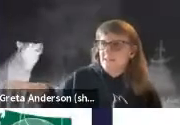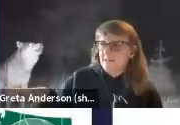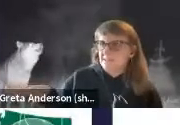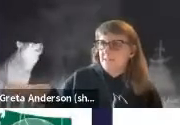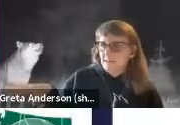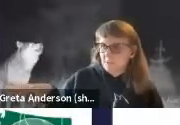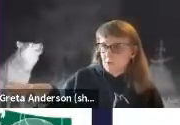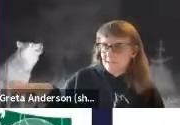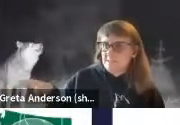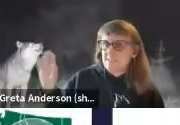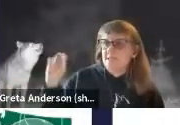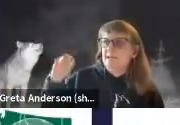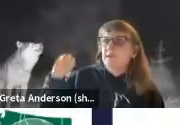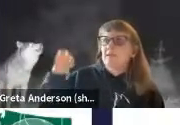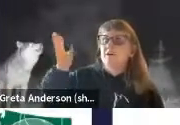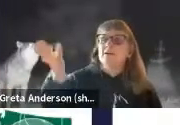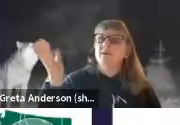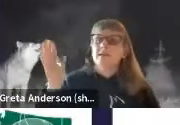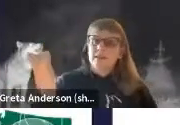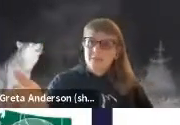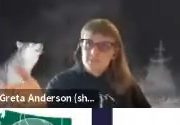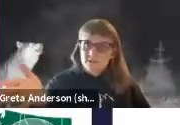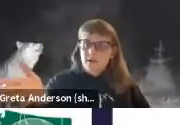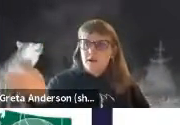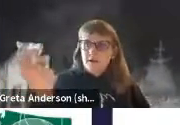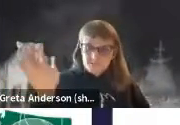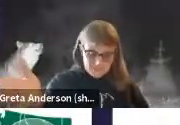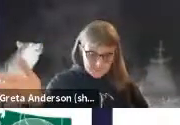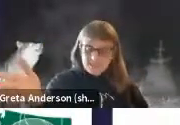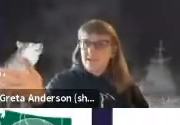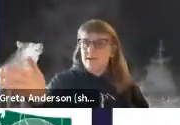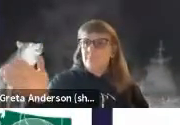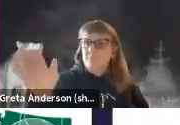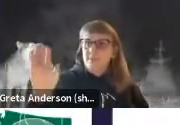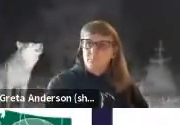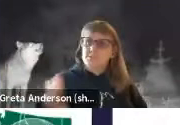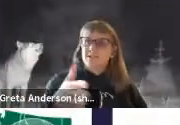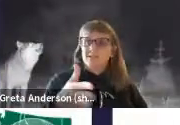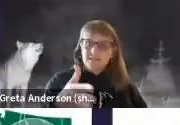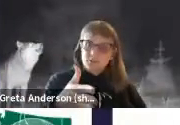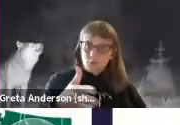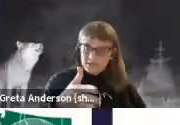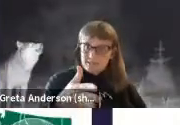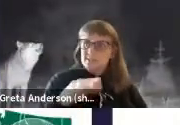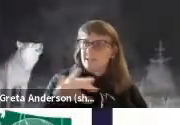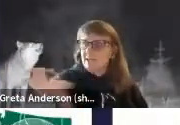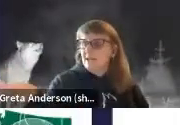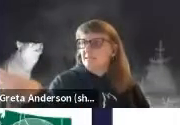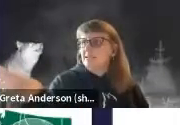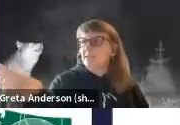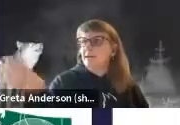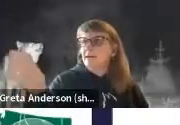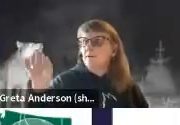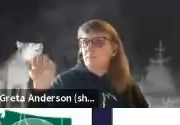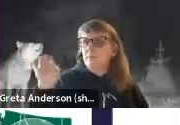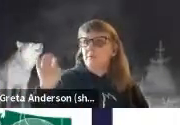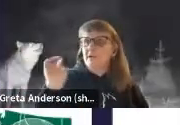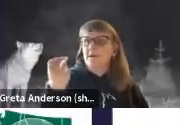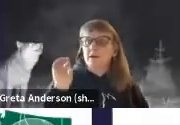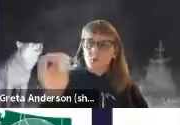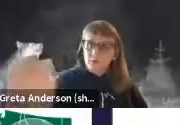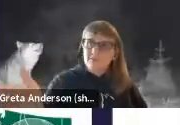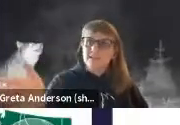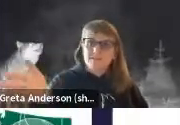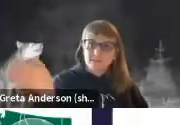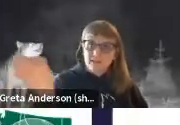grazed and the side that's ungrazed. The livestock are taking the percent that's grazed, and